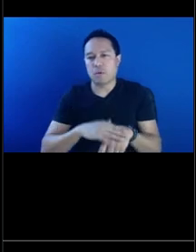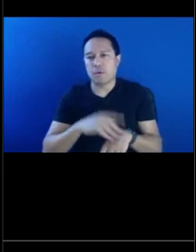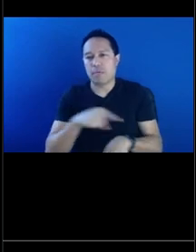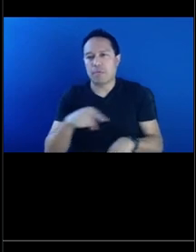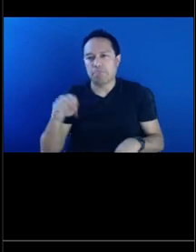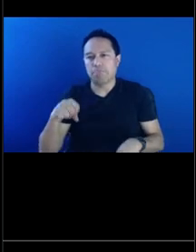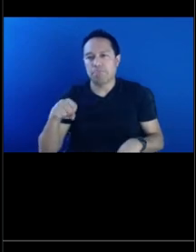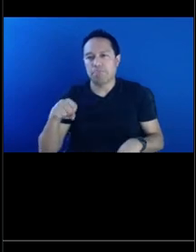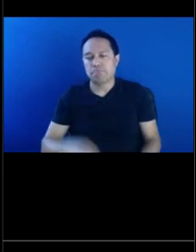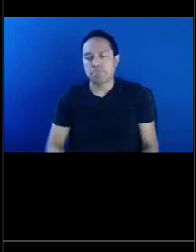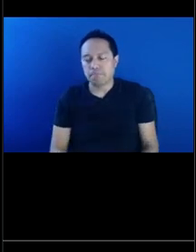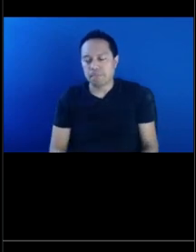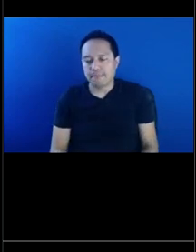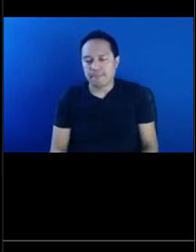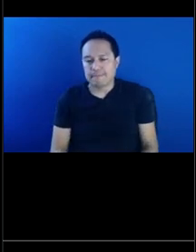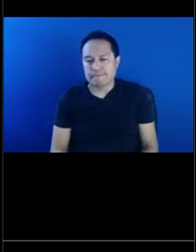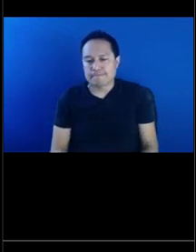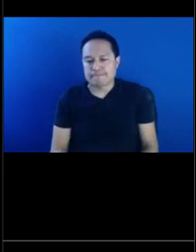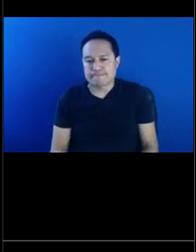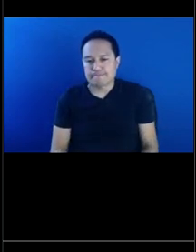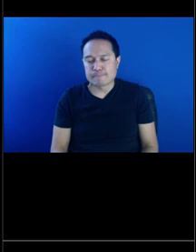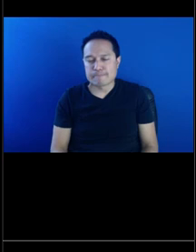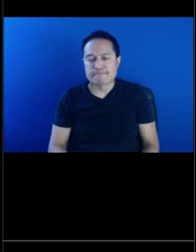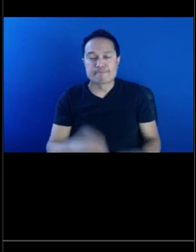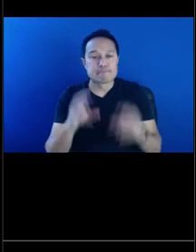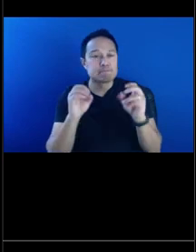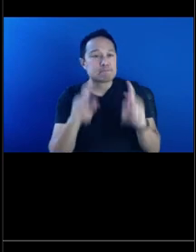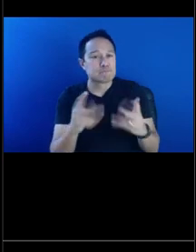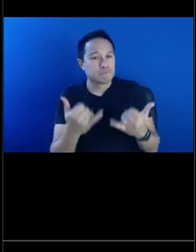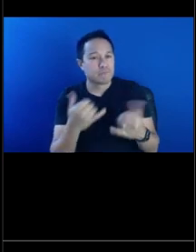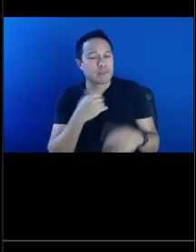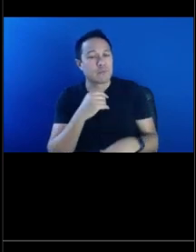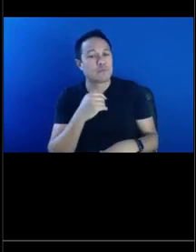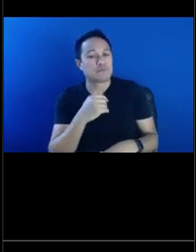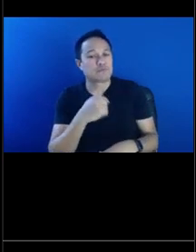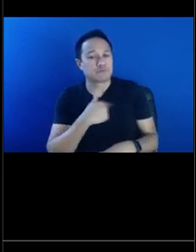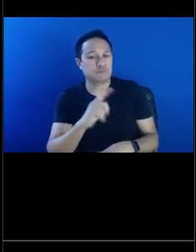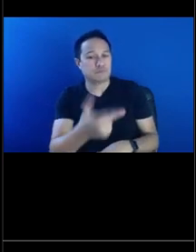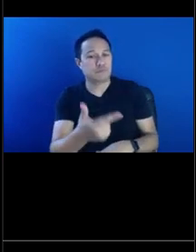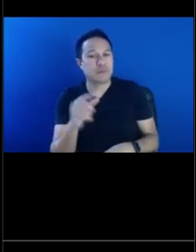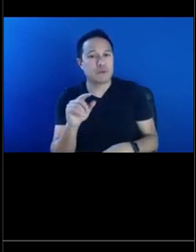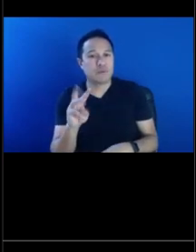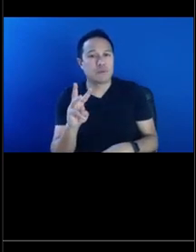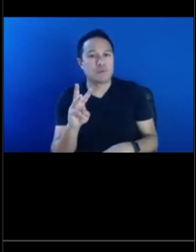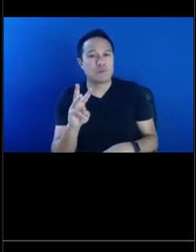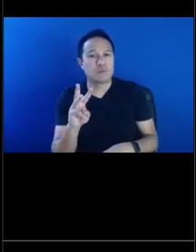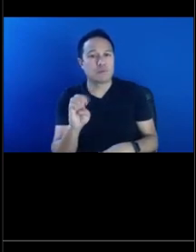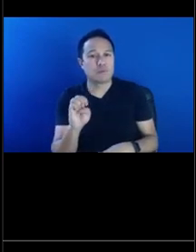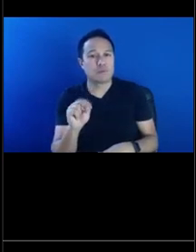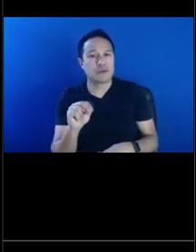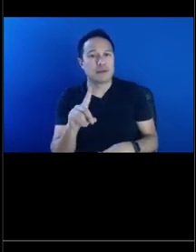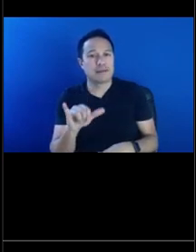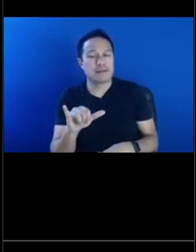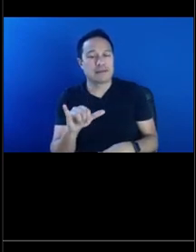Great. All right. At this point, I think we'll hand it over to Wendy, right? I think Stacy, that was the end. So I'm